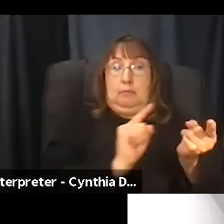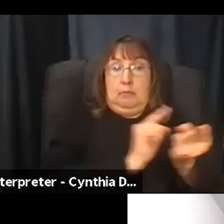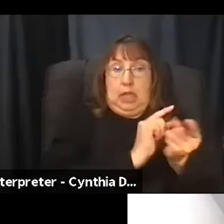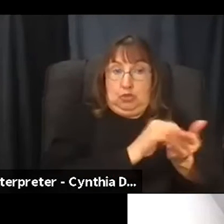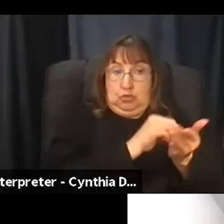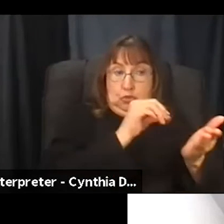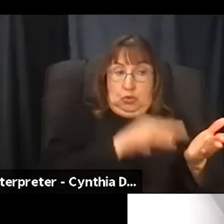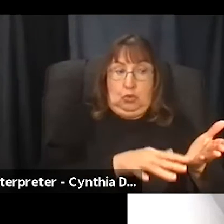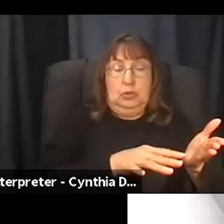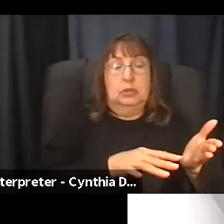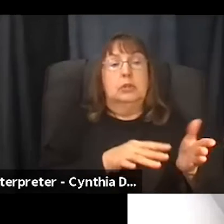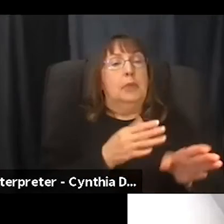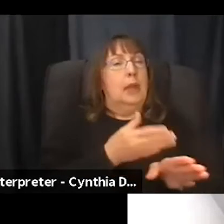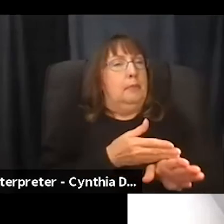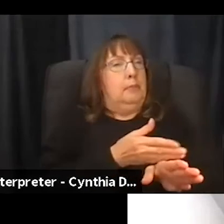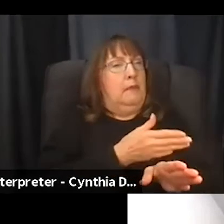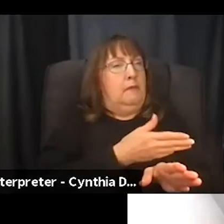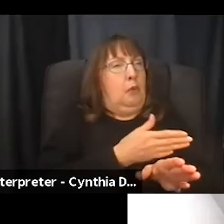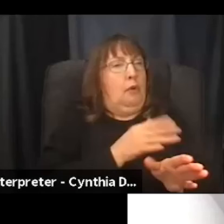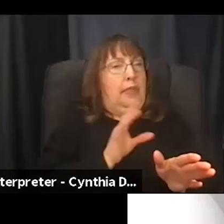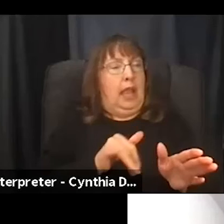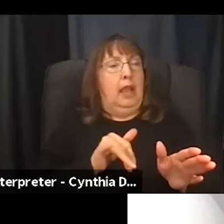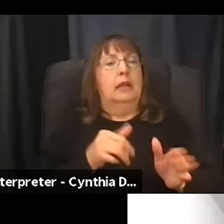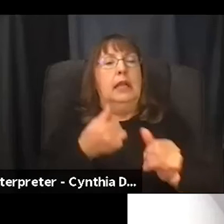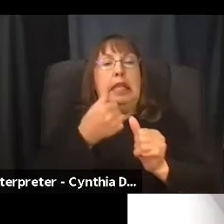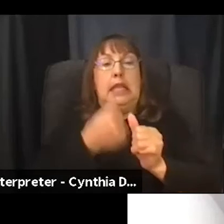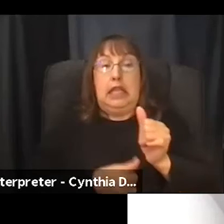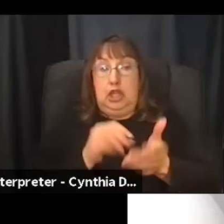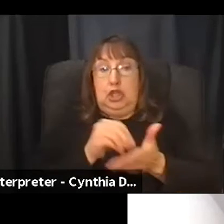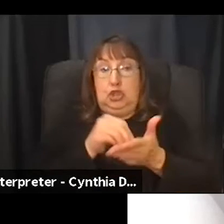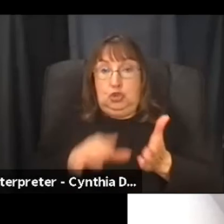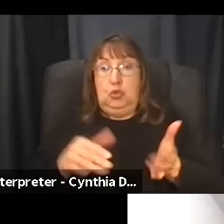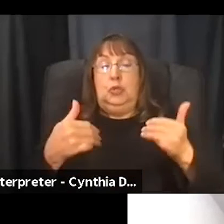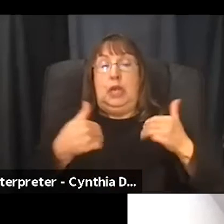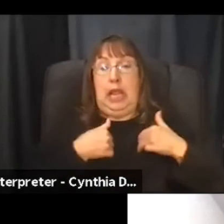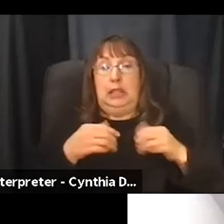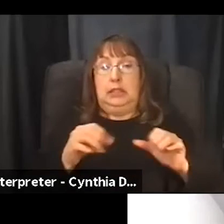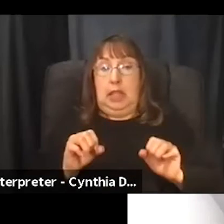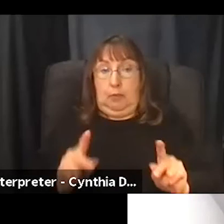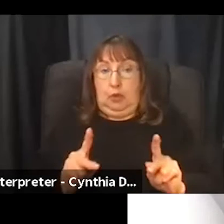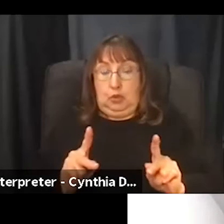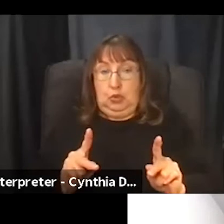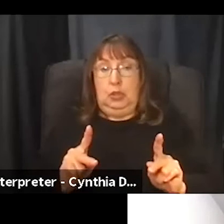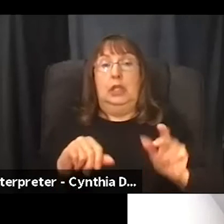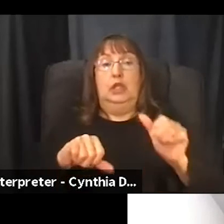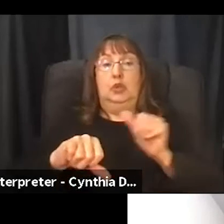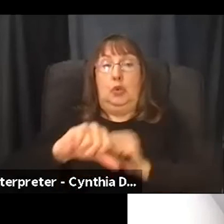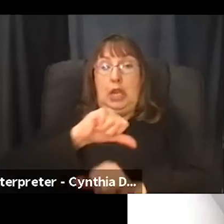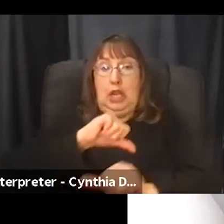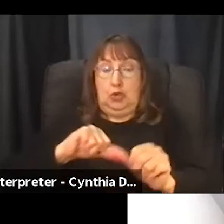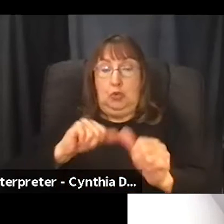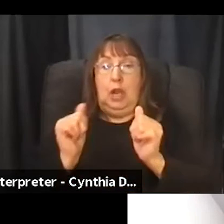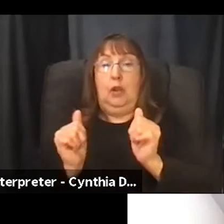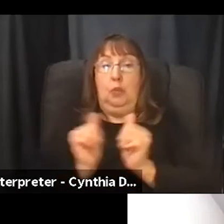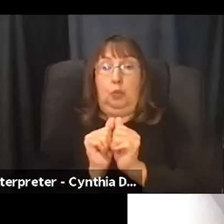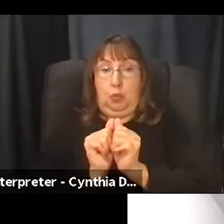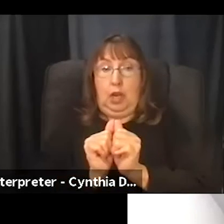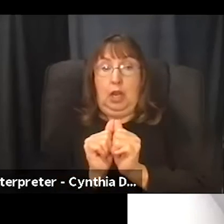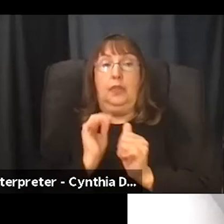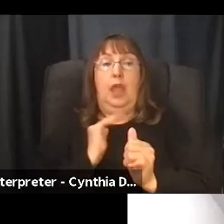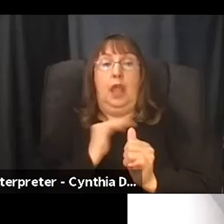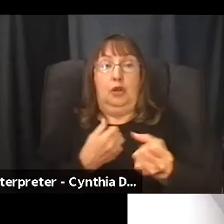before that, each and every student has the opportunity to interact with our